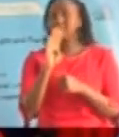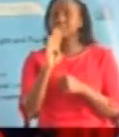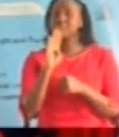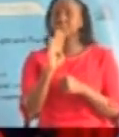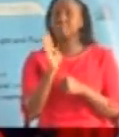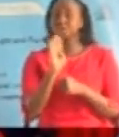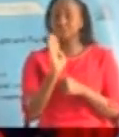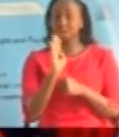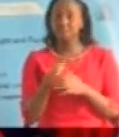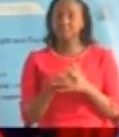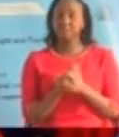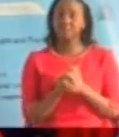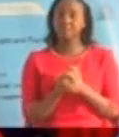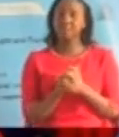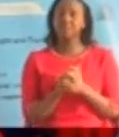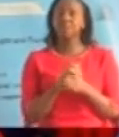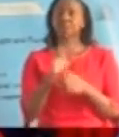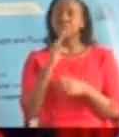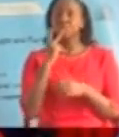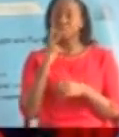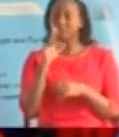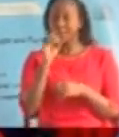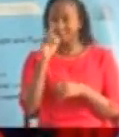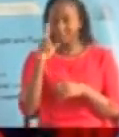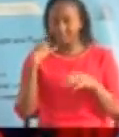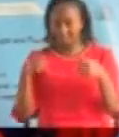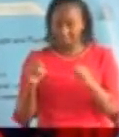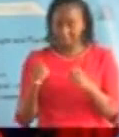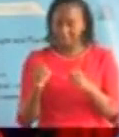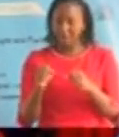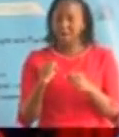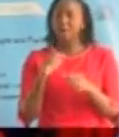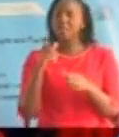271 diplomas. This comprises